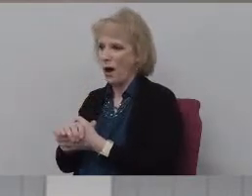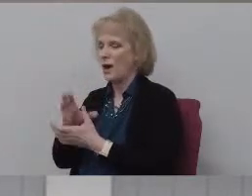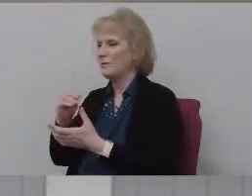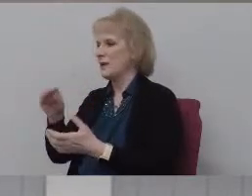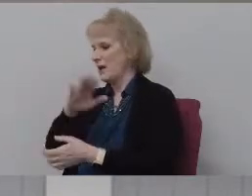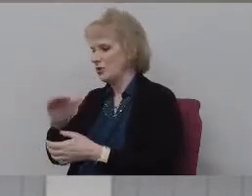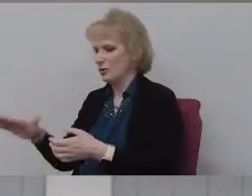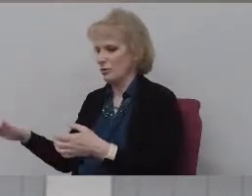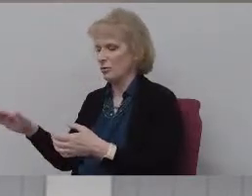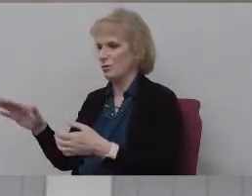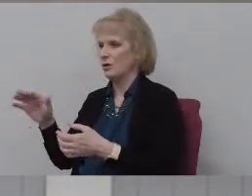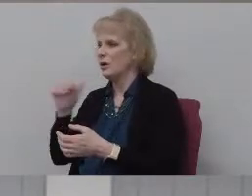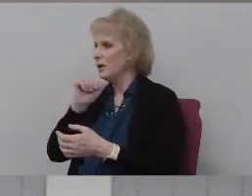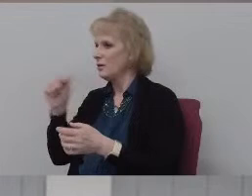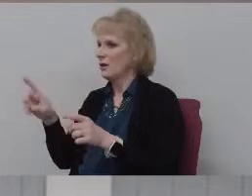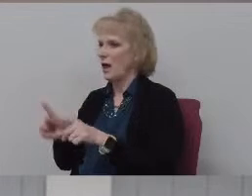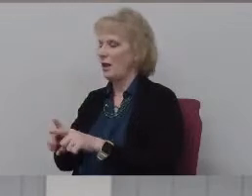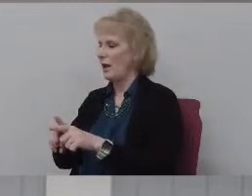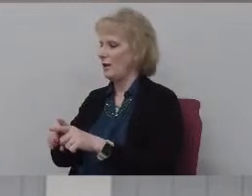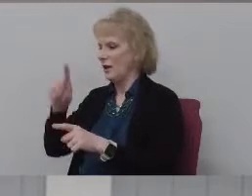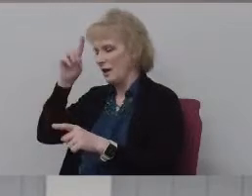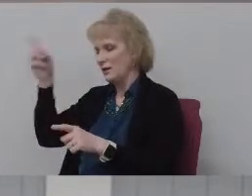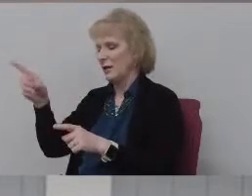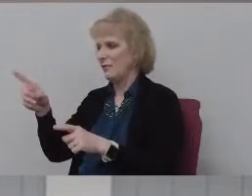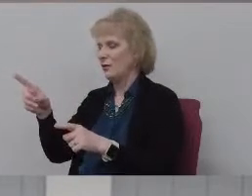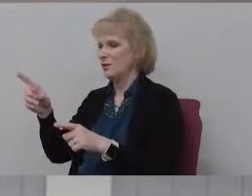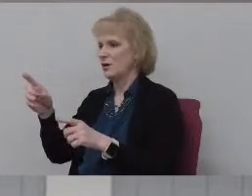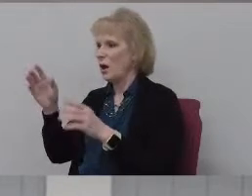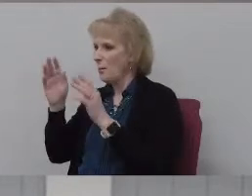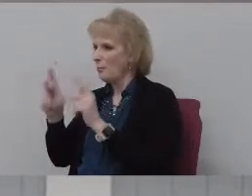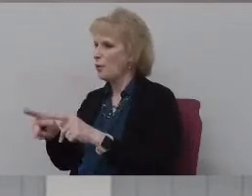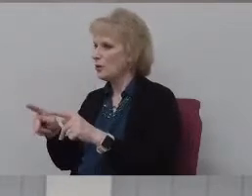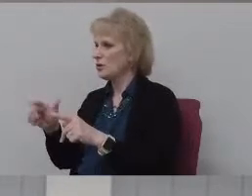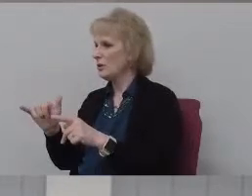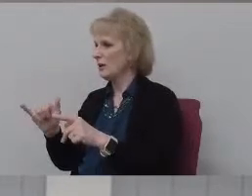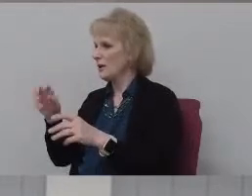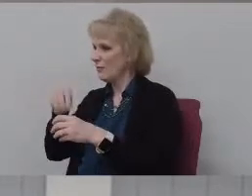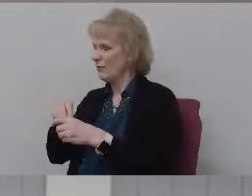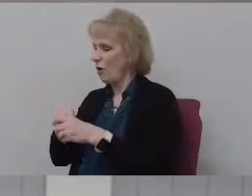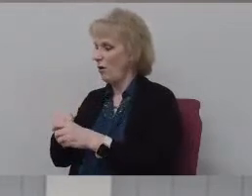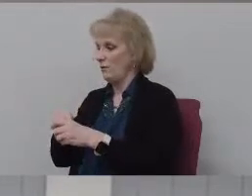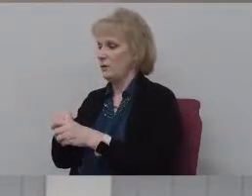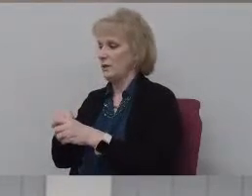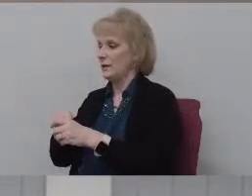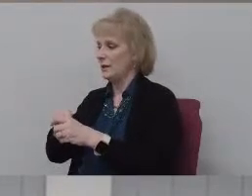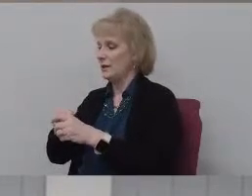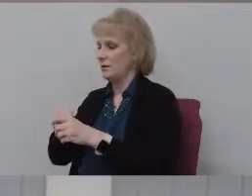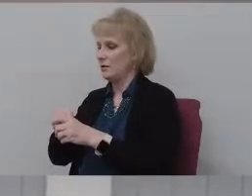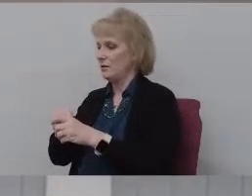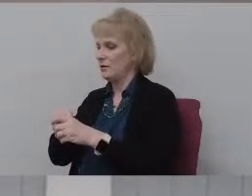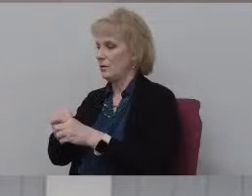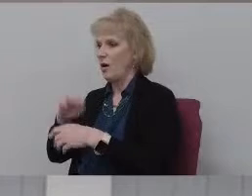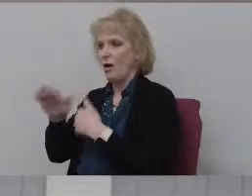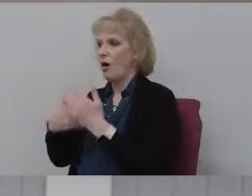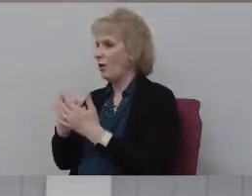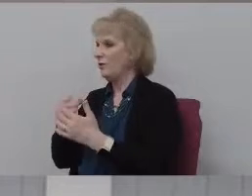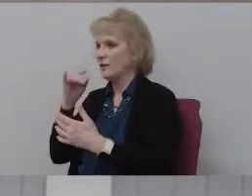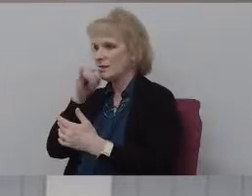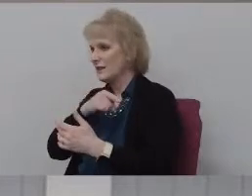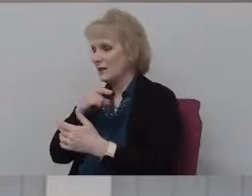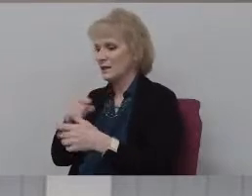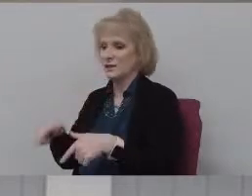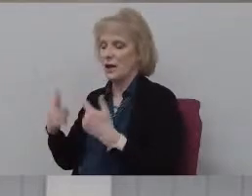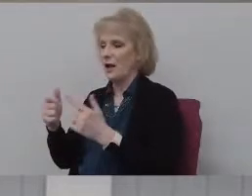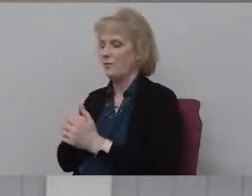you know, personally involved in his kids' lives. He's got too many kids. And in fact, it wasn't even the culture in those days for him to be involved in kids'